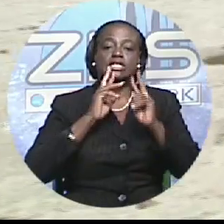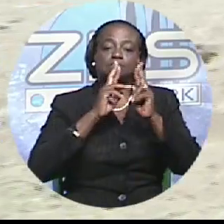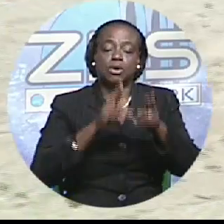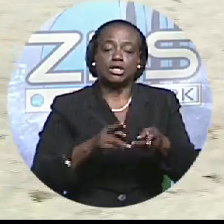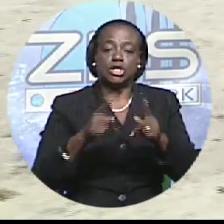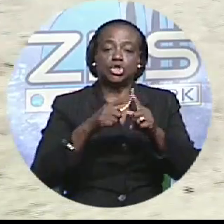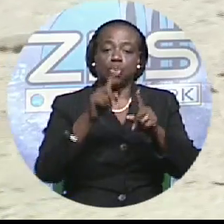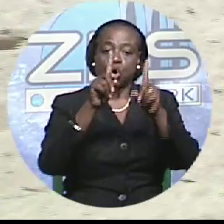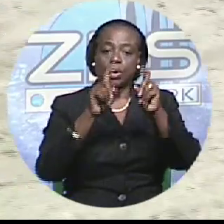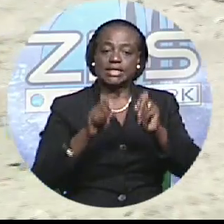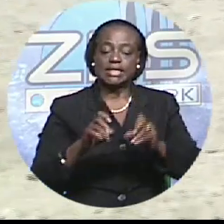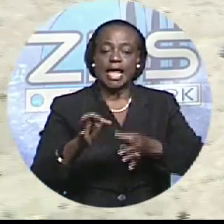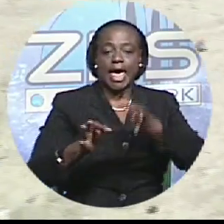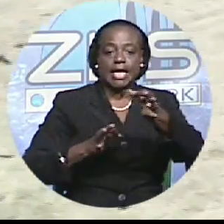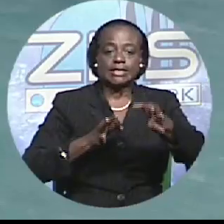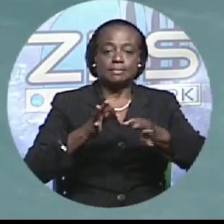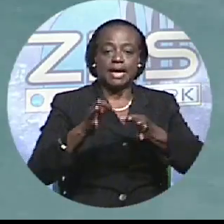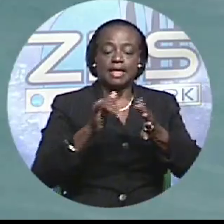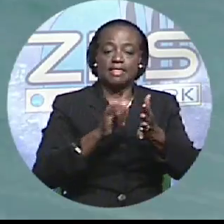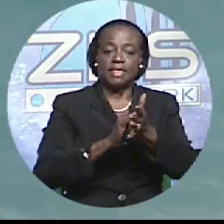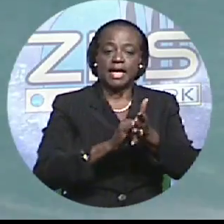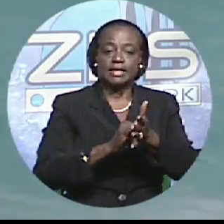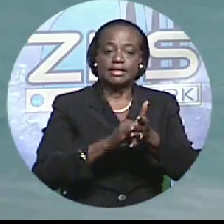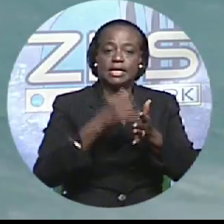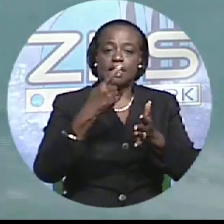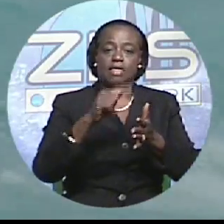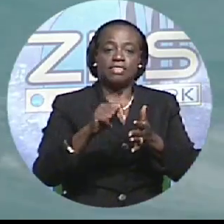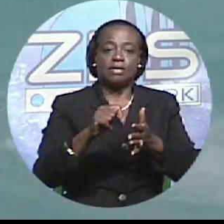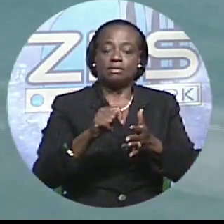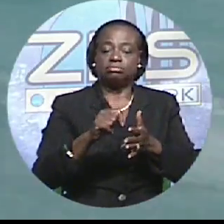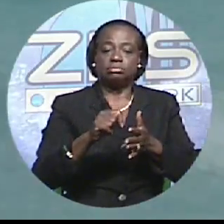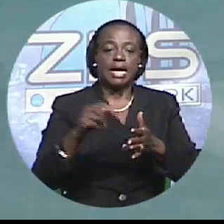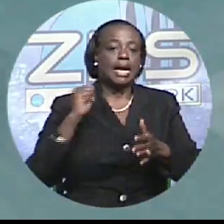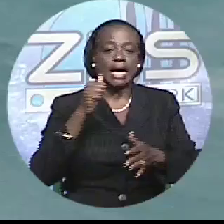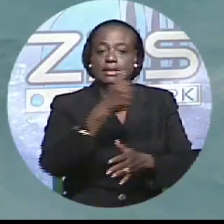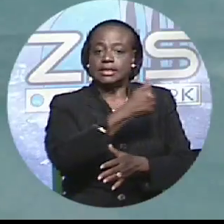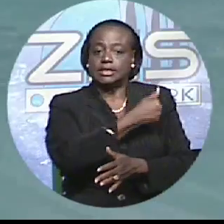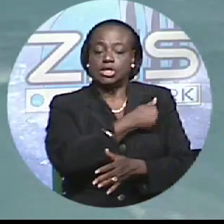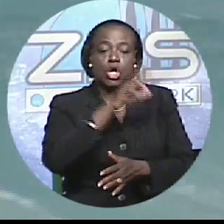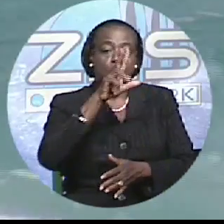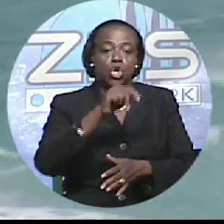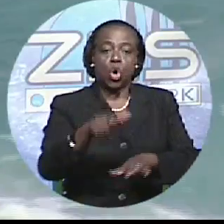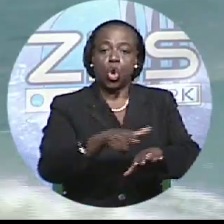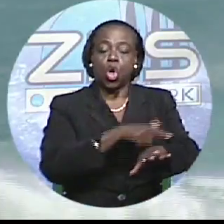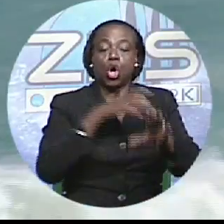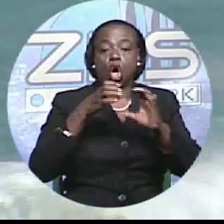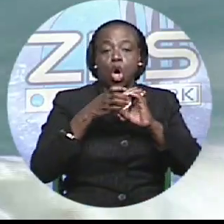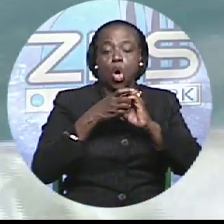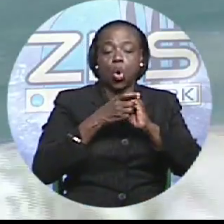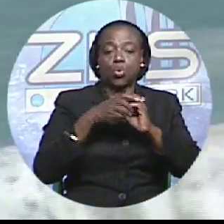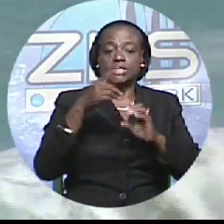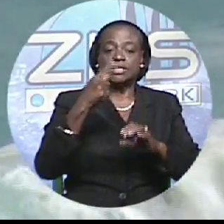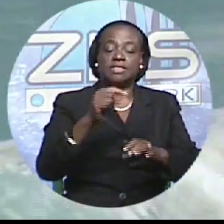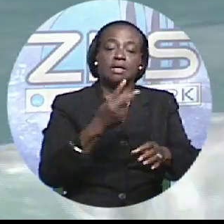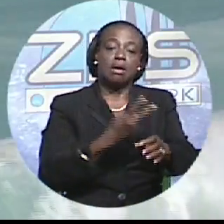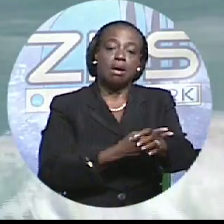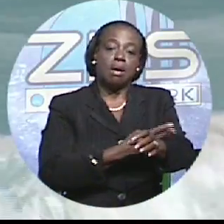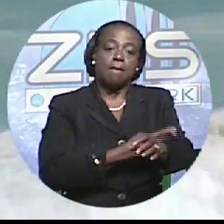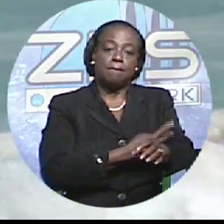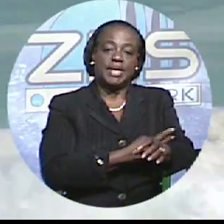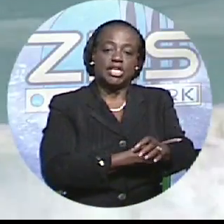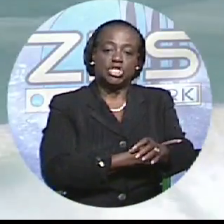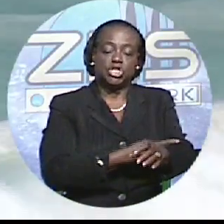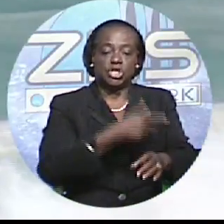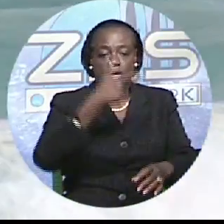evening explaining that the resort no longer owns the beach, as ownership was transferred away from Brookfield to a subsidiary of